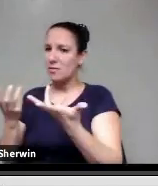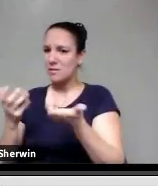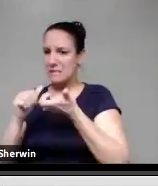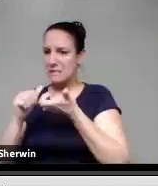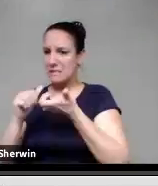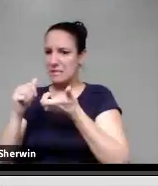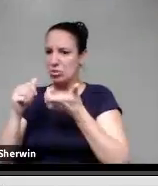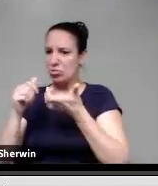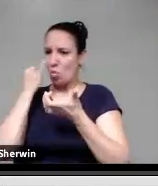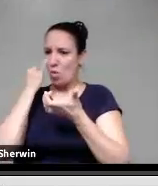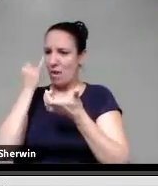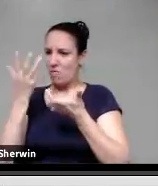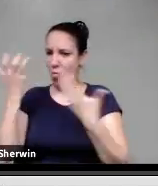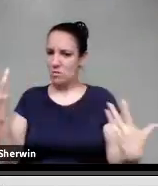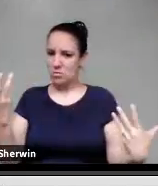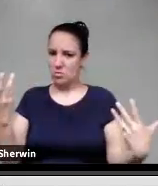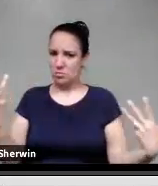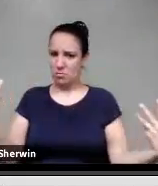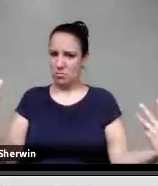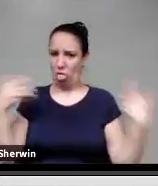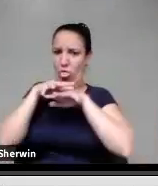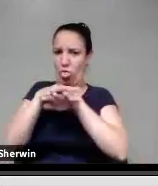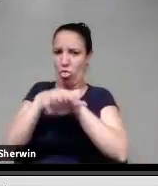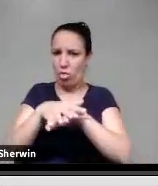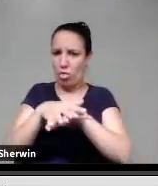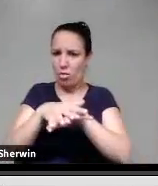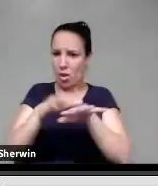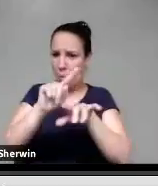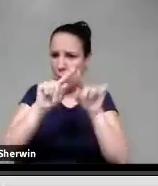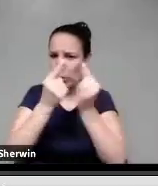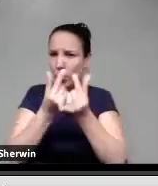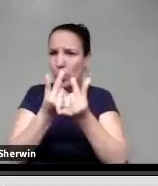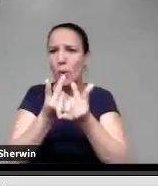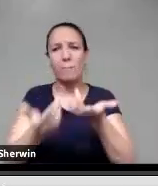be challenging. So sometimes the context for